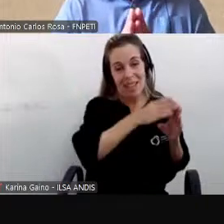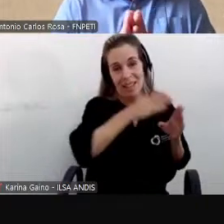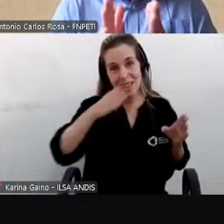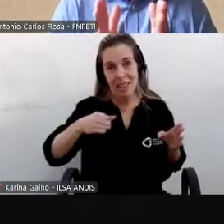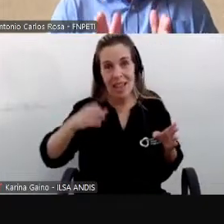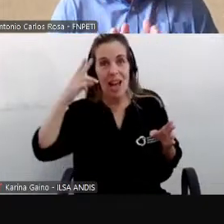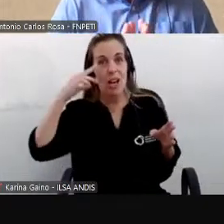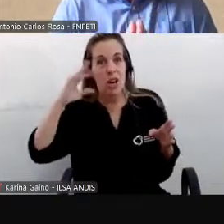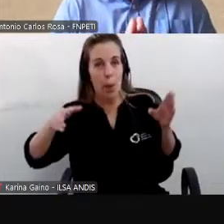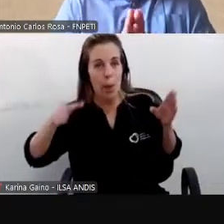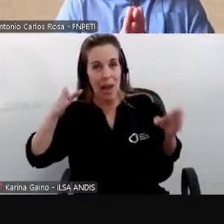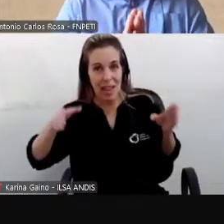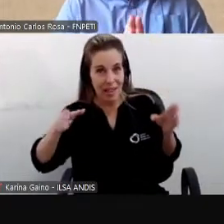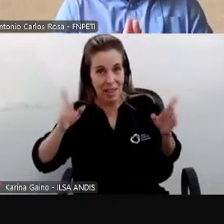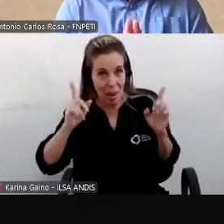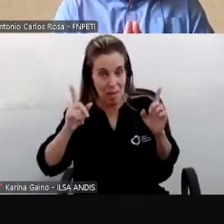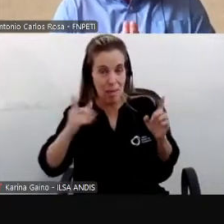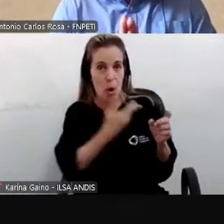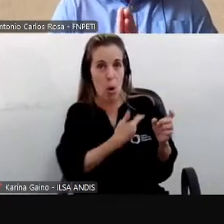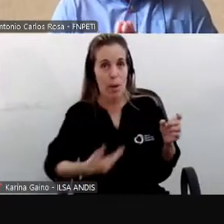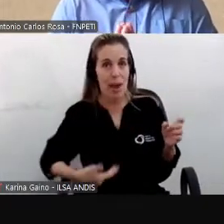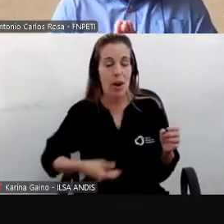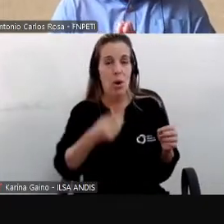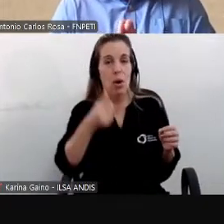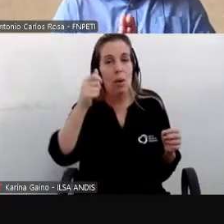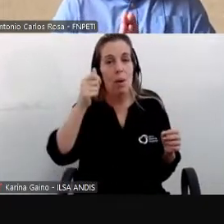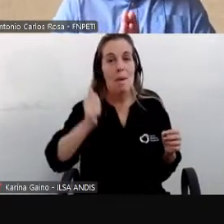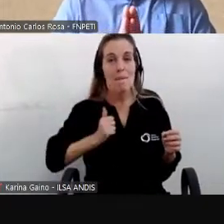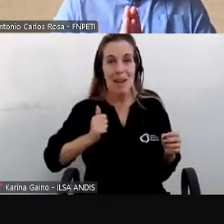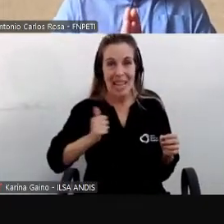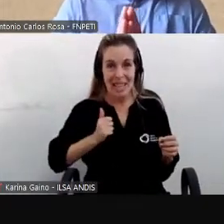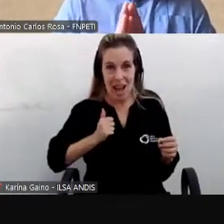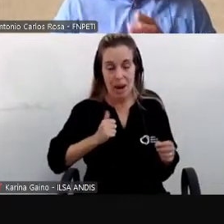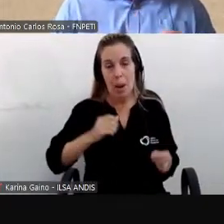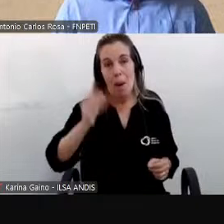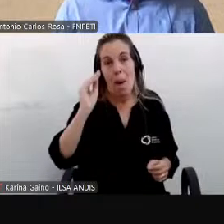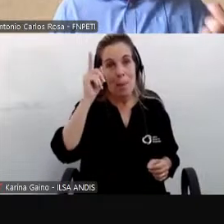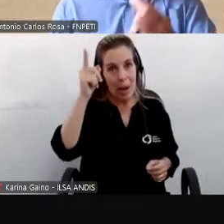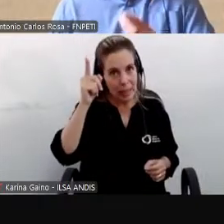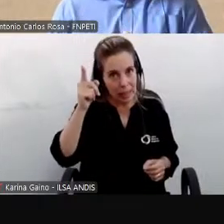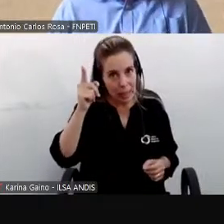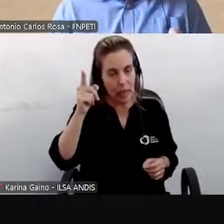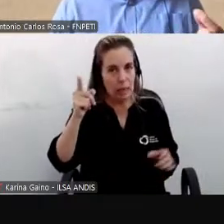between 1970 and 1990, even during the dictatorship in Brazil,